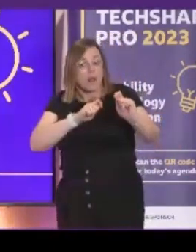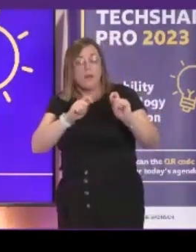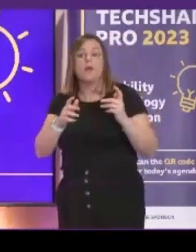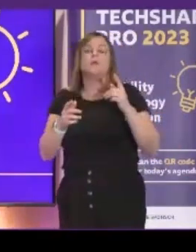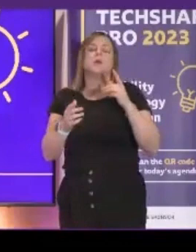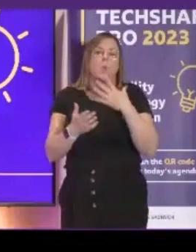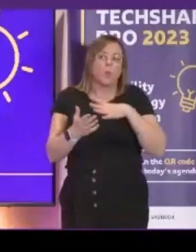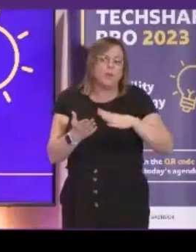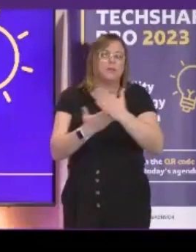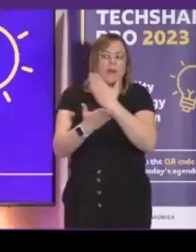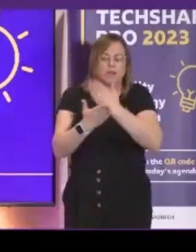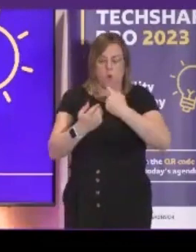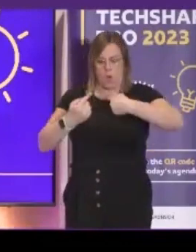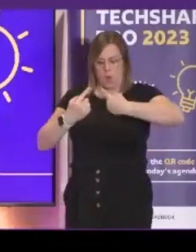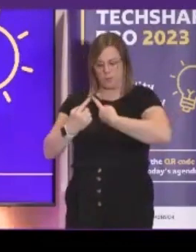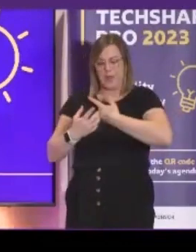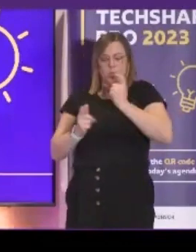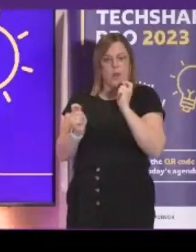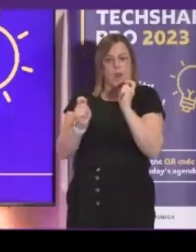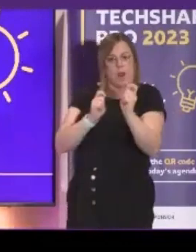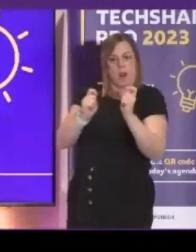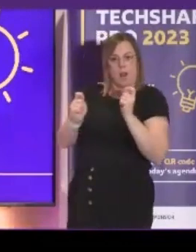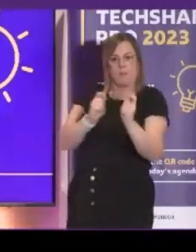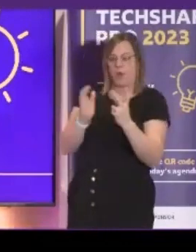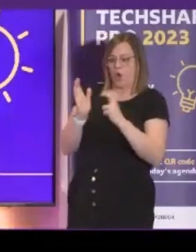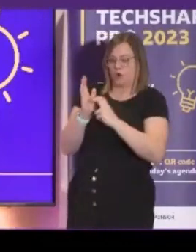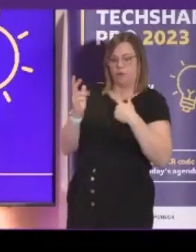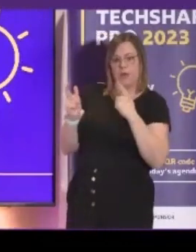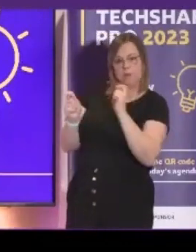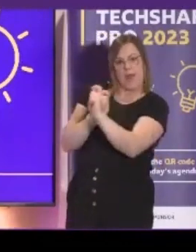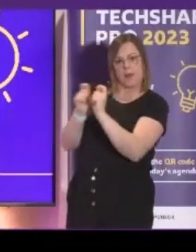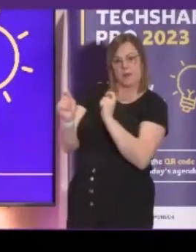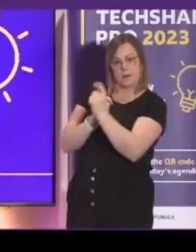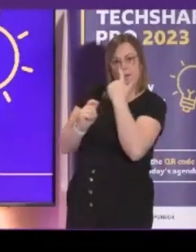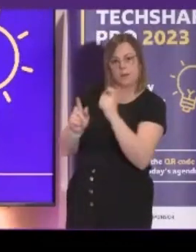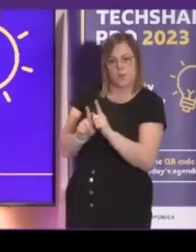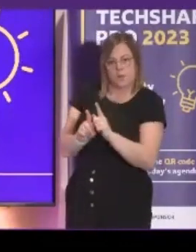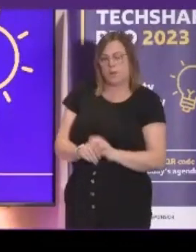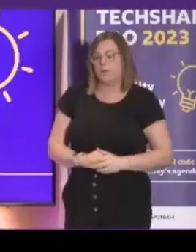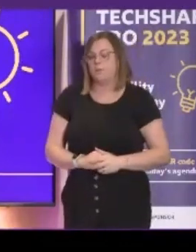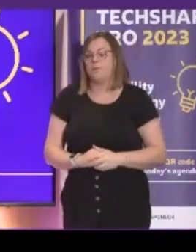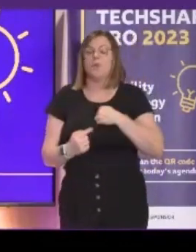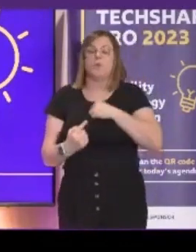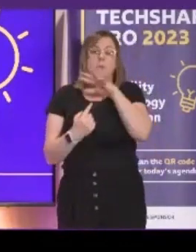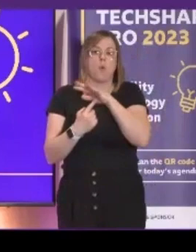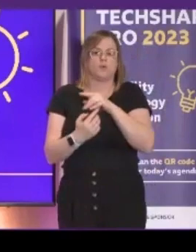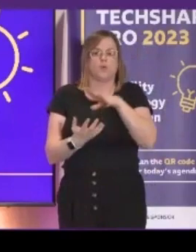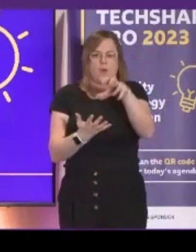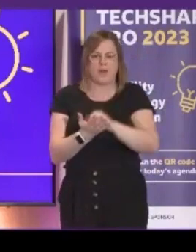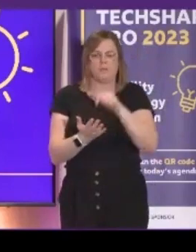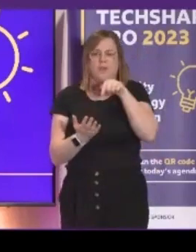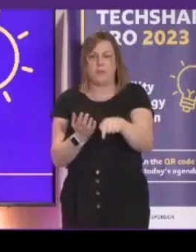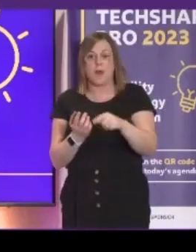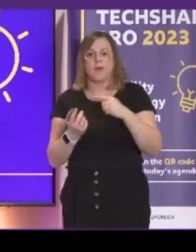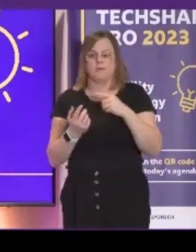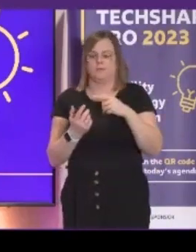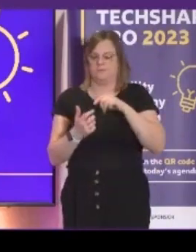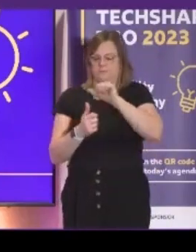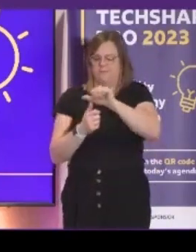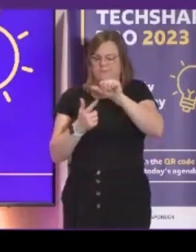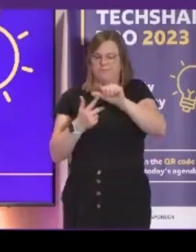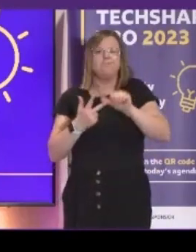need to make sure that we also adapt and develop and build that in. So I think it's really important to capture those sorts of free